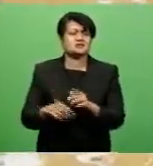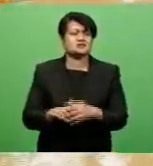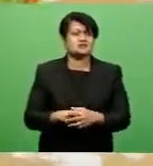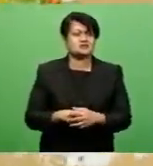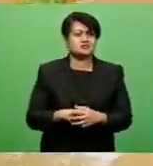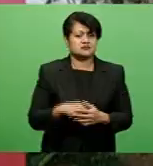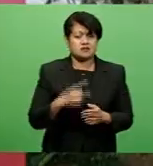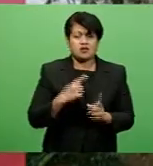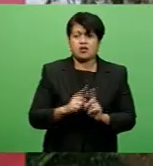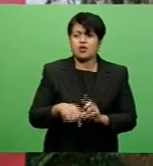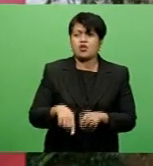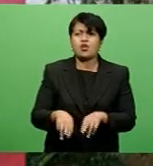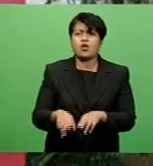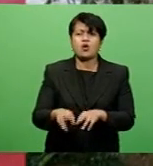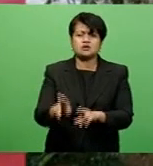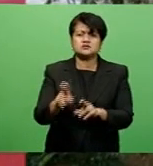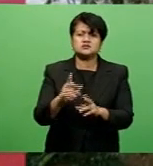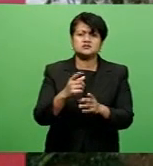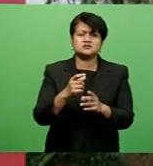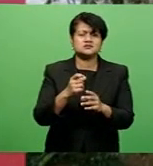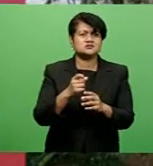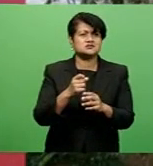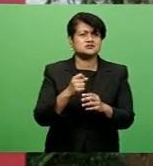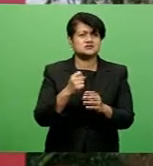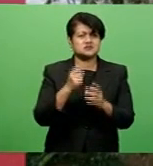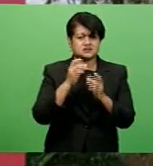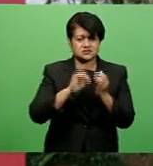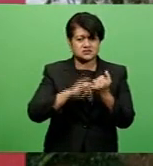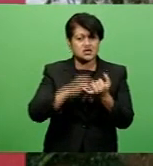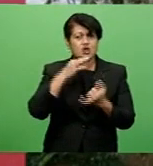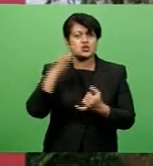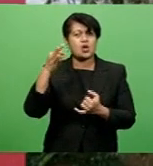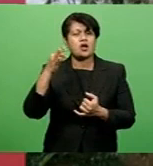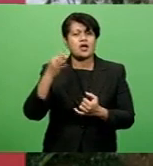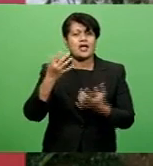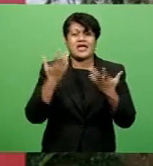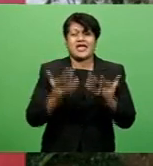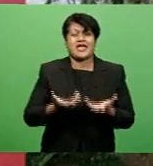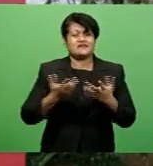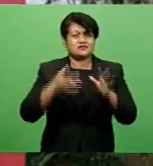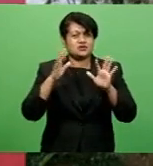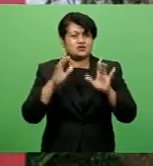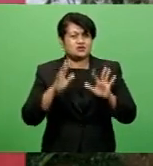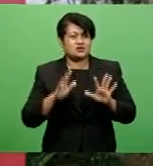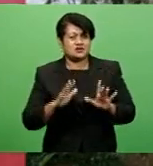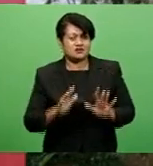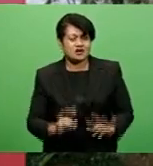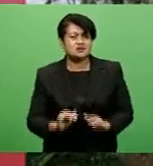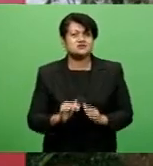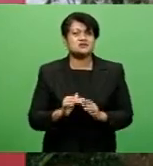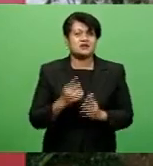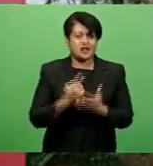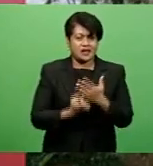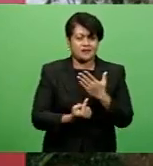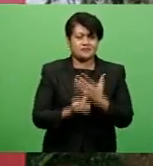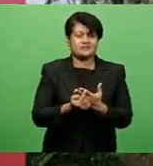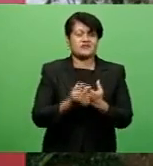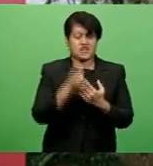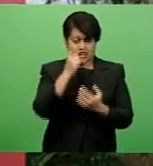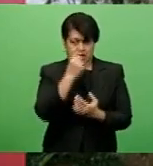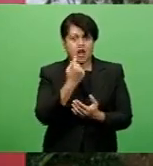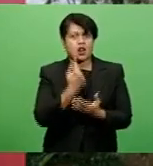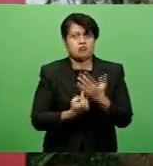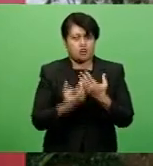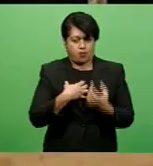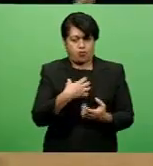along the Singatoka River that continues to rise. Heavy rain might be expected tonight and can further increase the